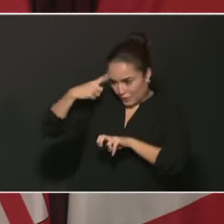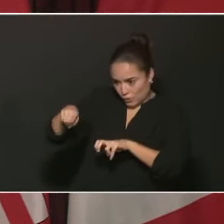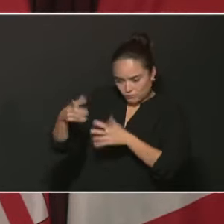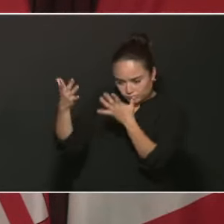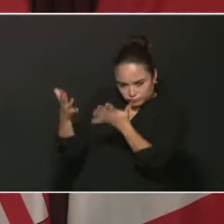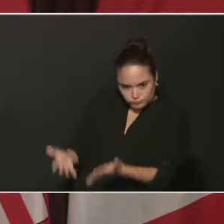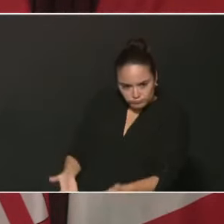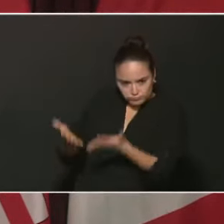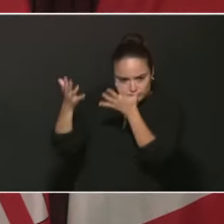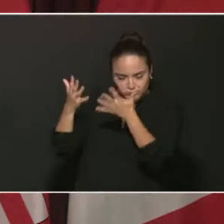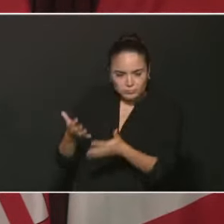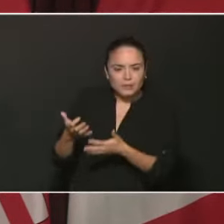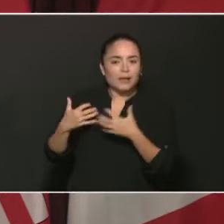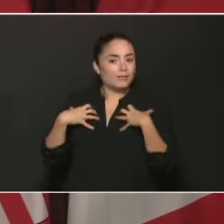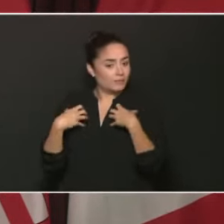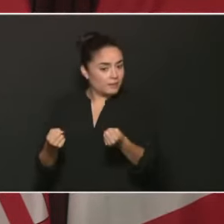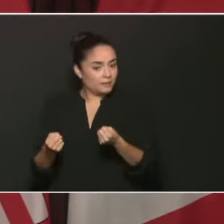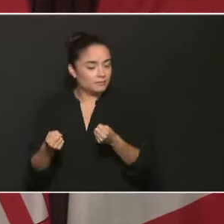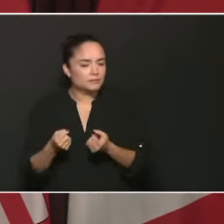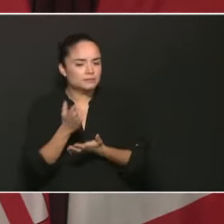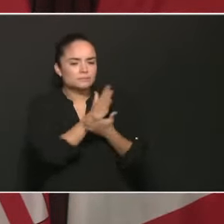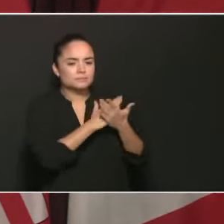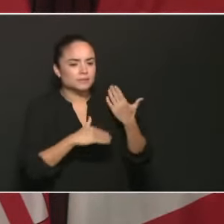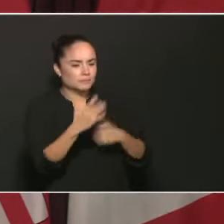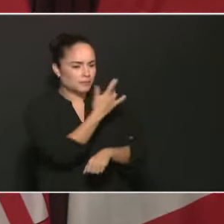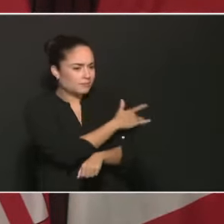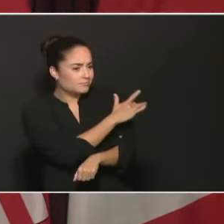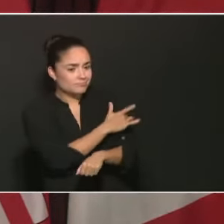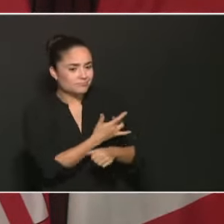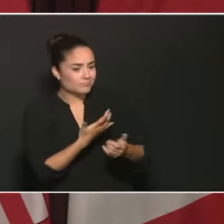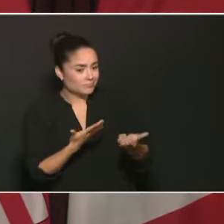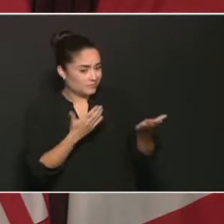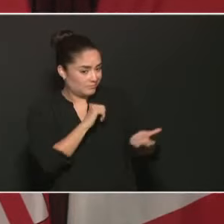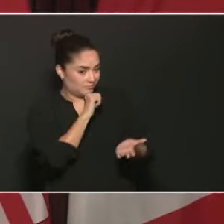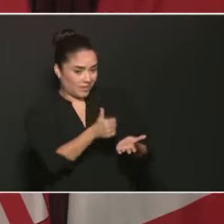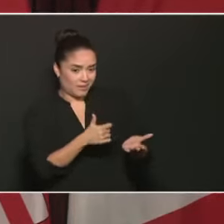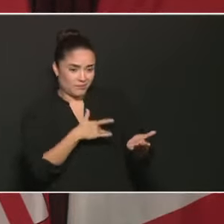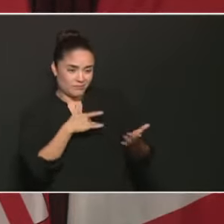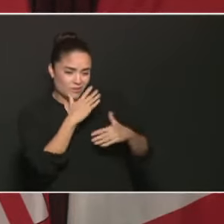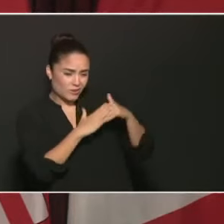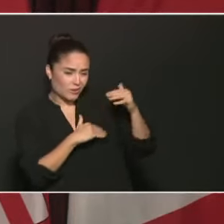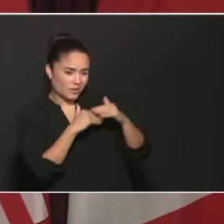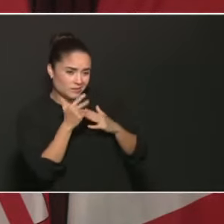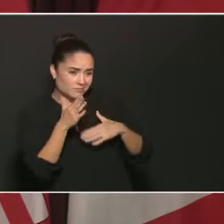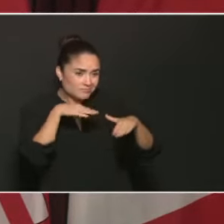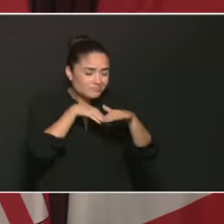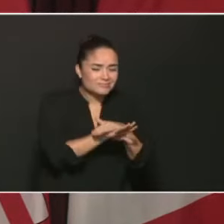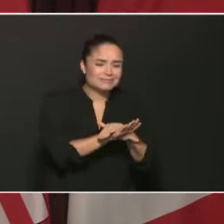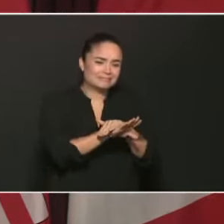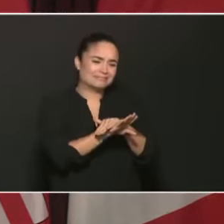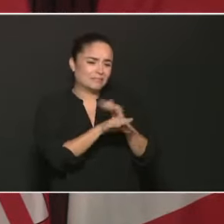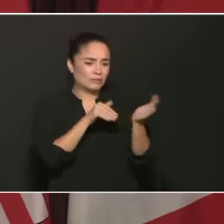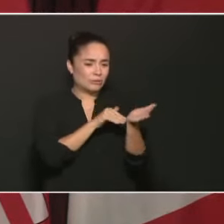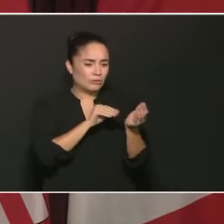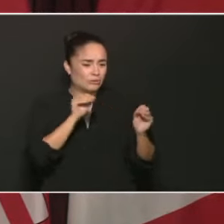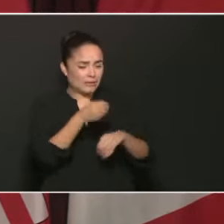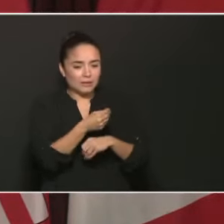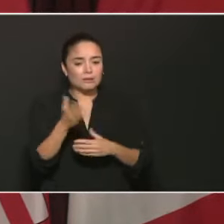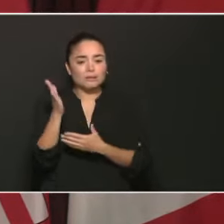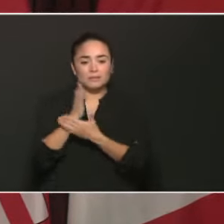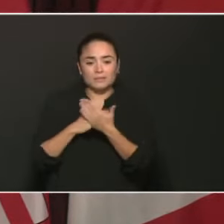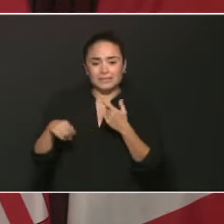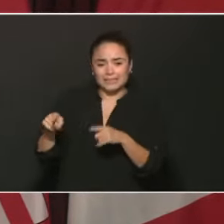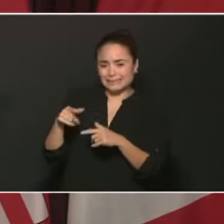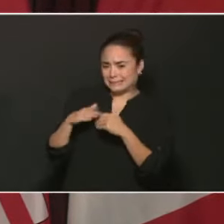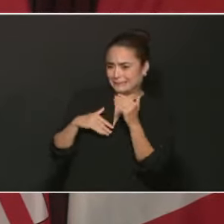patients have perhaps not felt comfortable going to their family physician's office. And some family physicians may have not felt comfortable